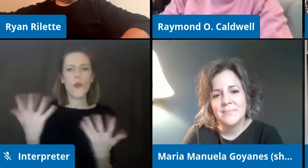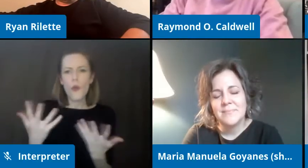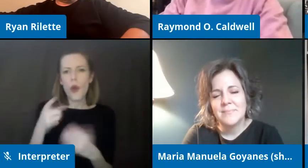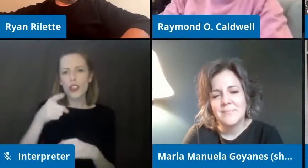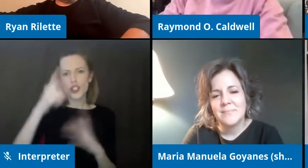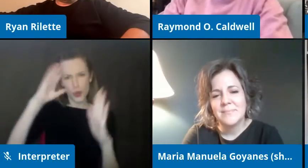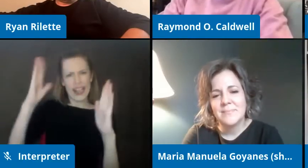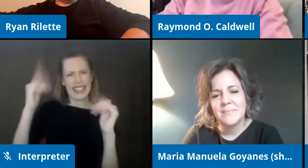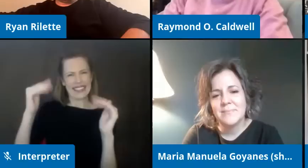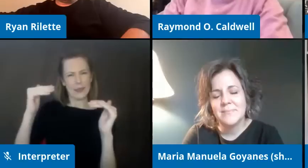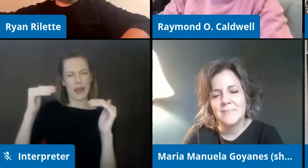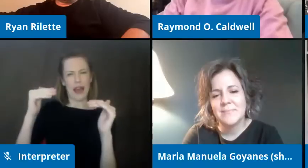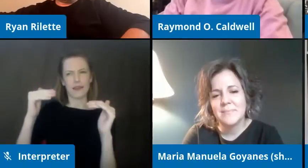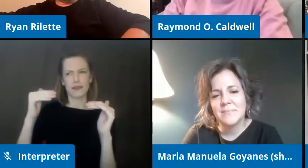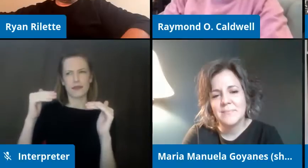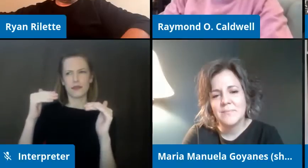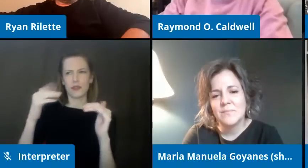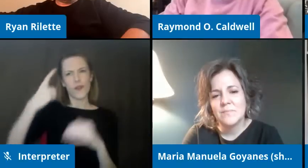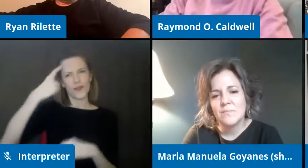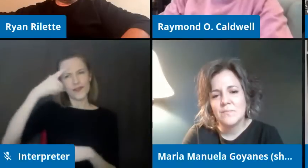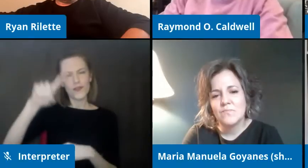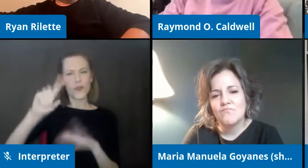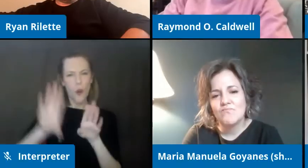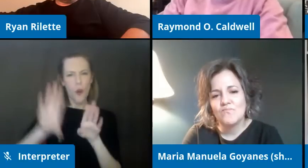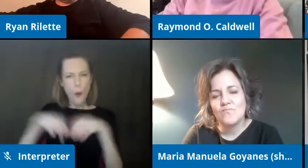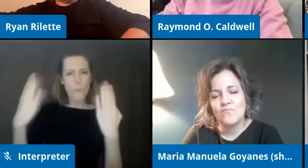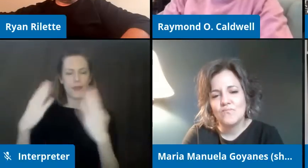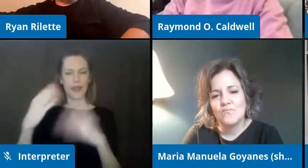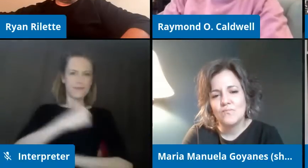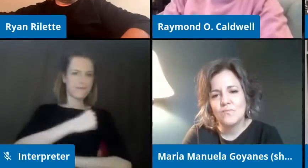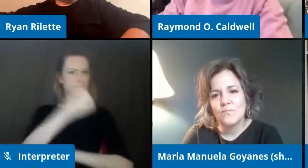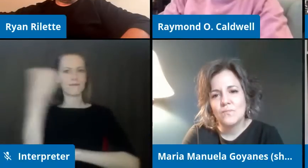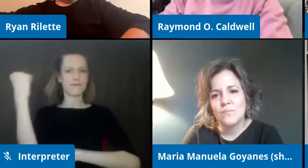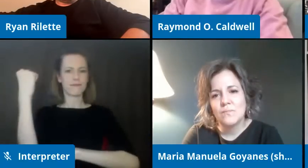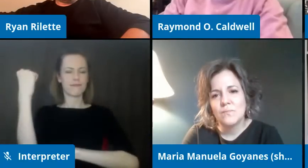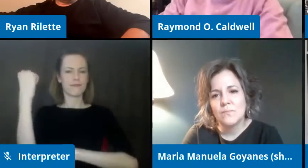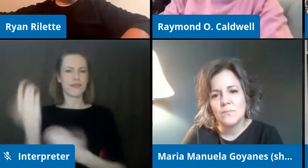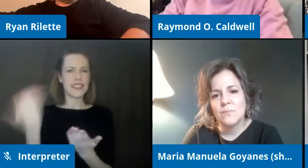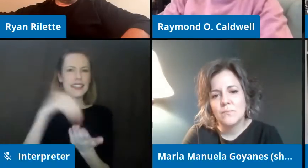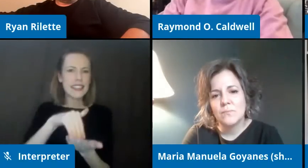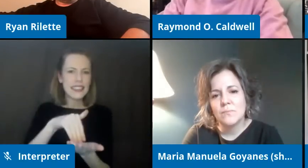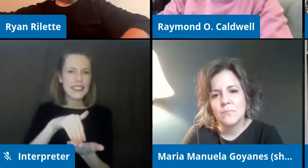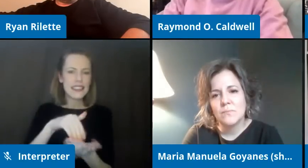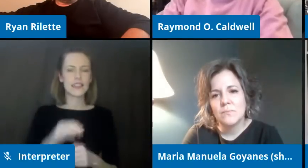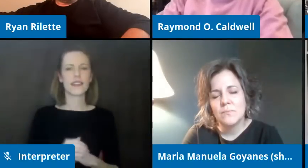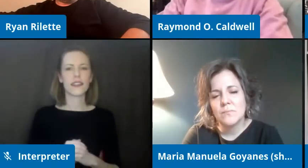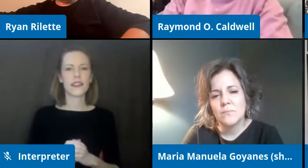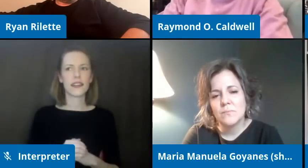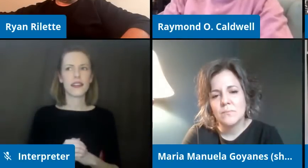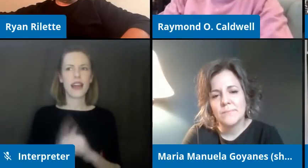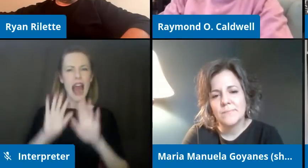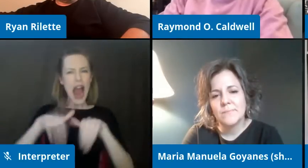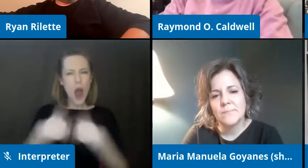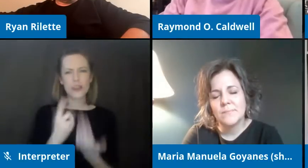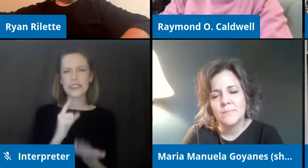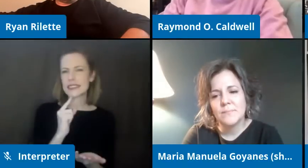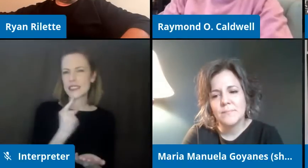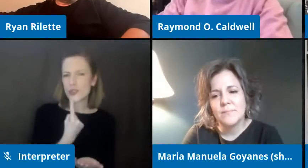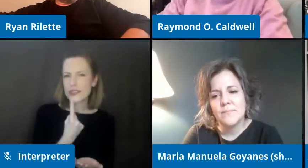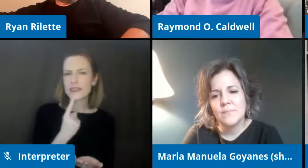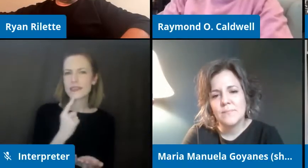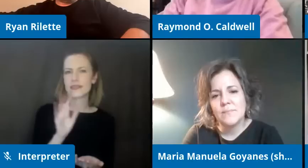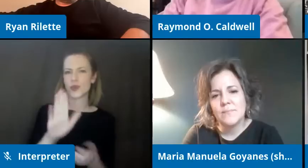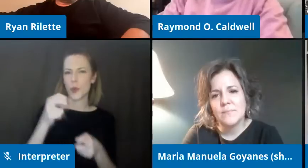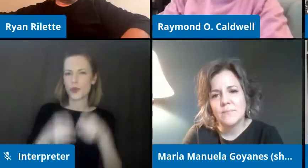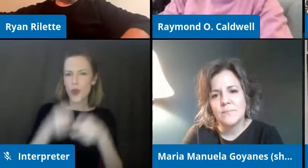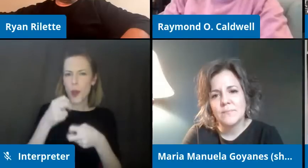how serious a problem are you facing right now with the closing of your theaters? Can